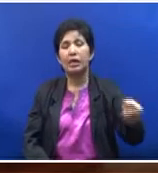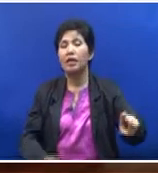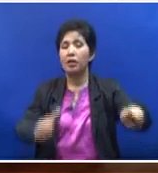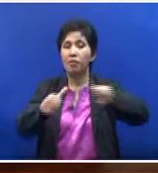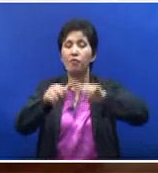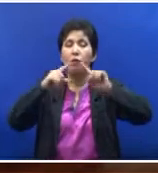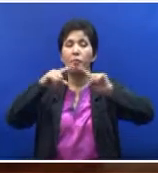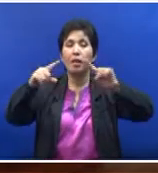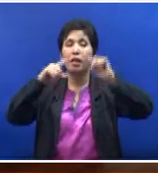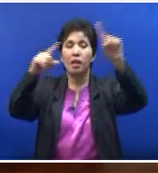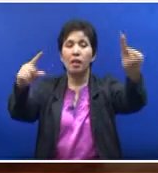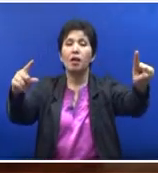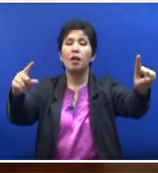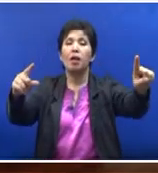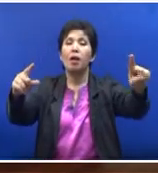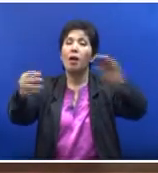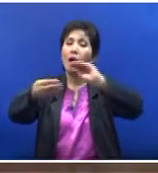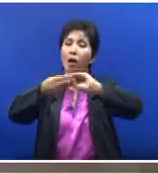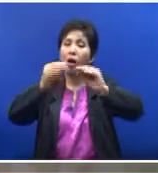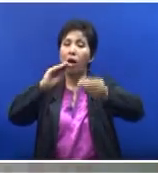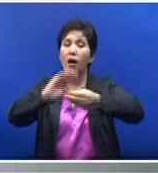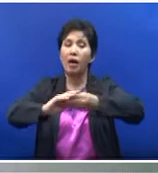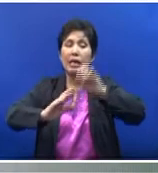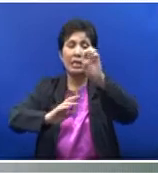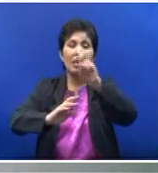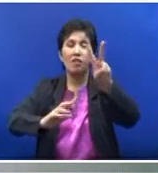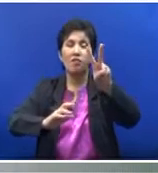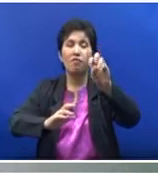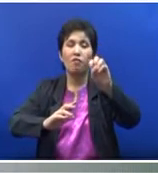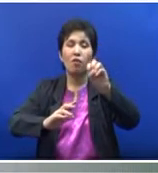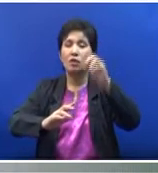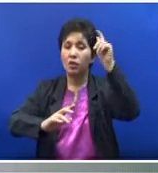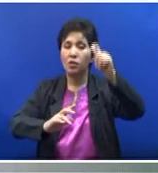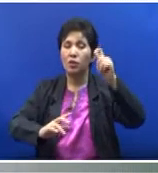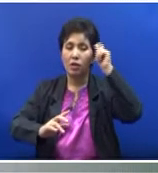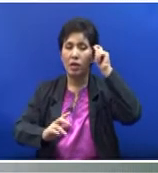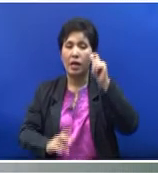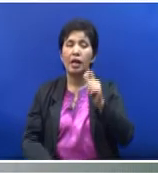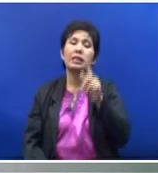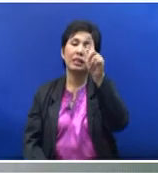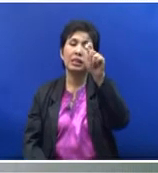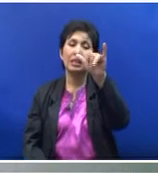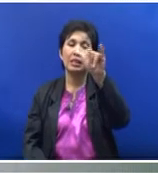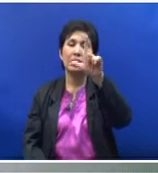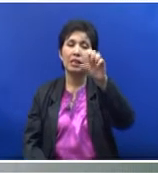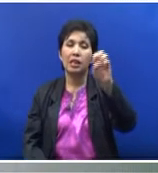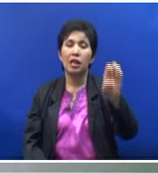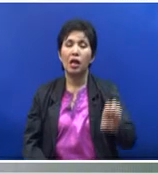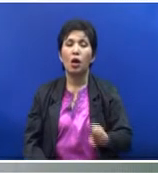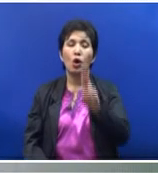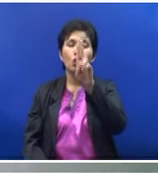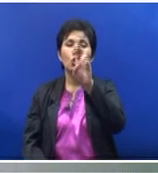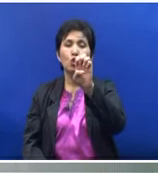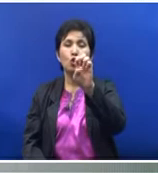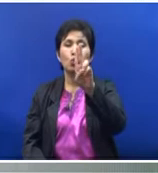Okay, the prominent figure that talk about evolutionary theory were Edward Tylor and Lewis